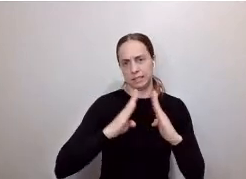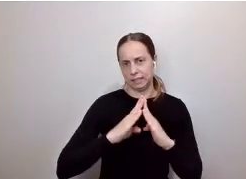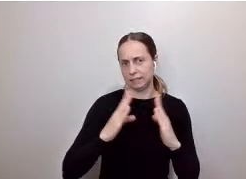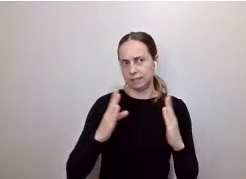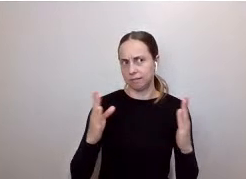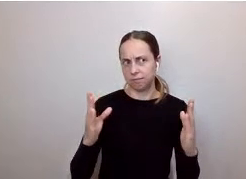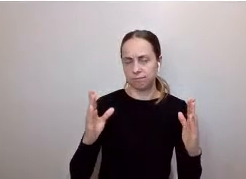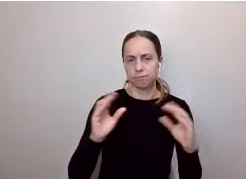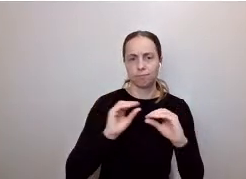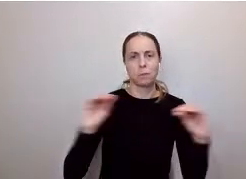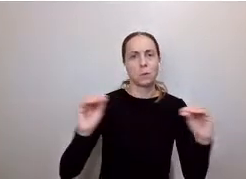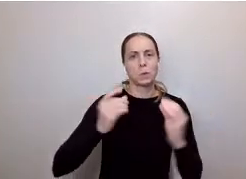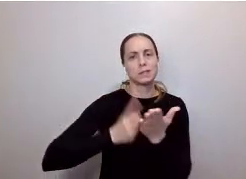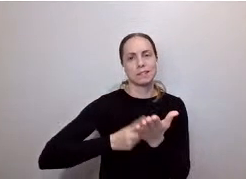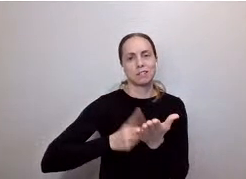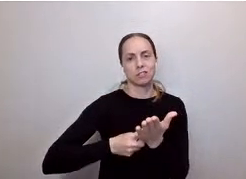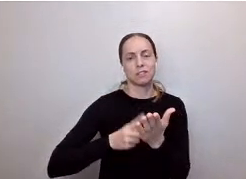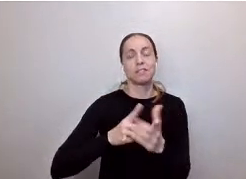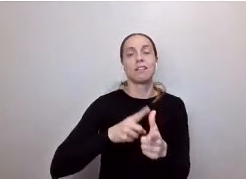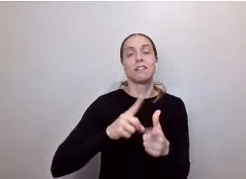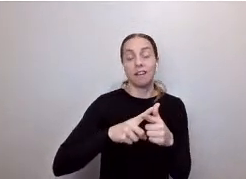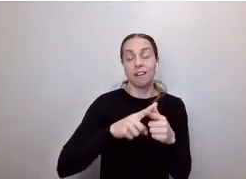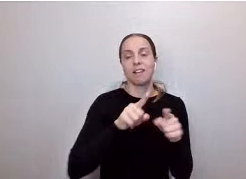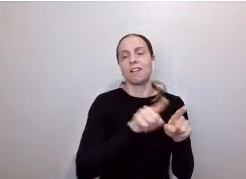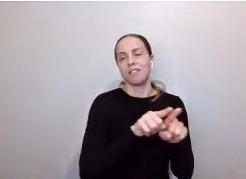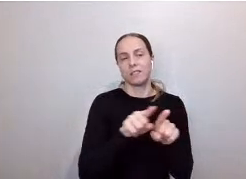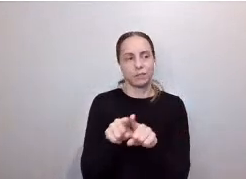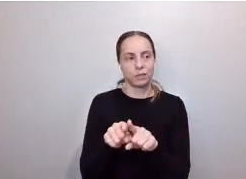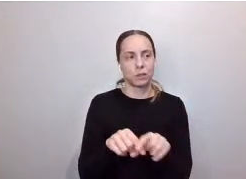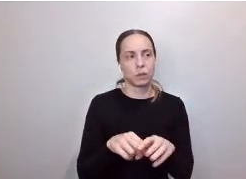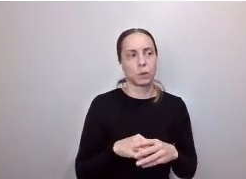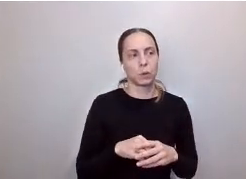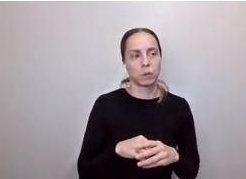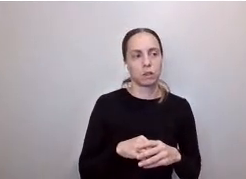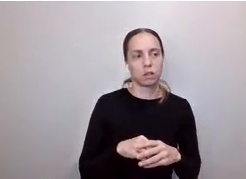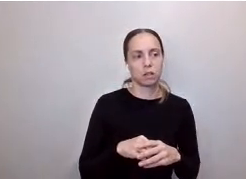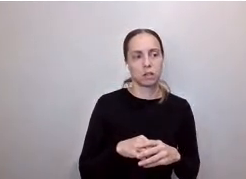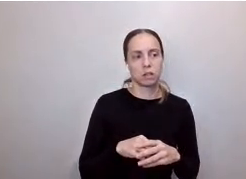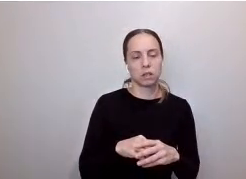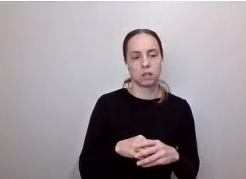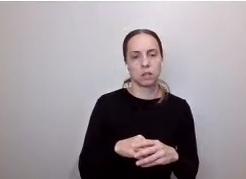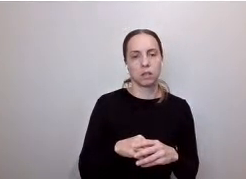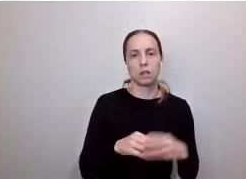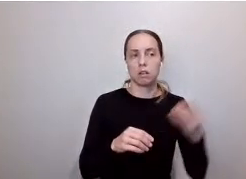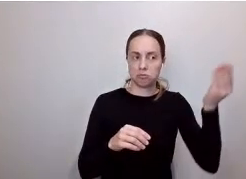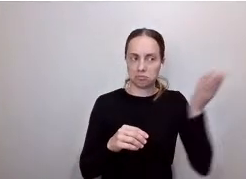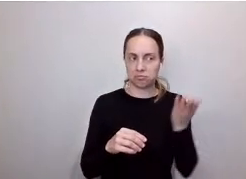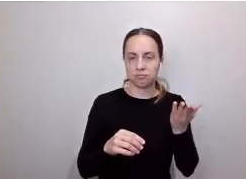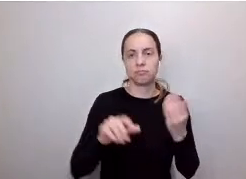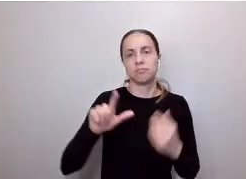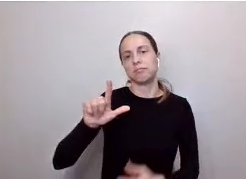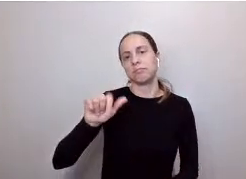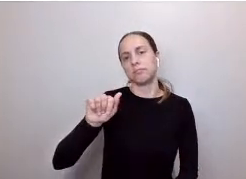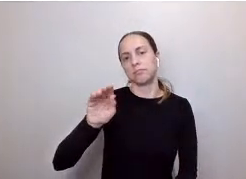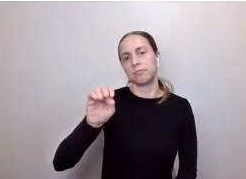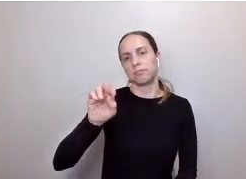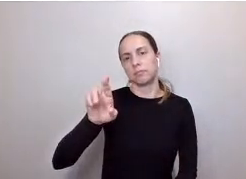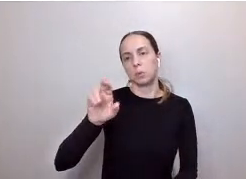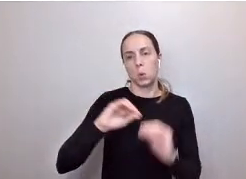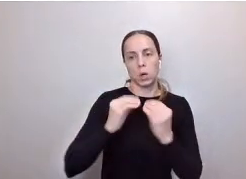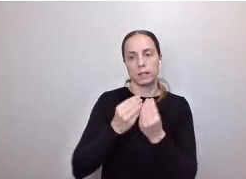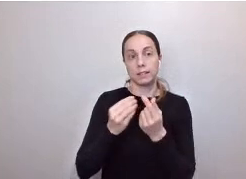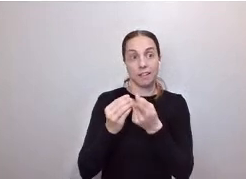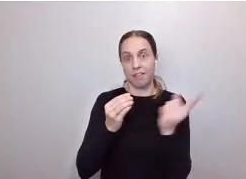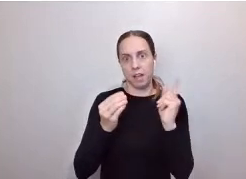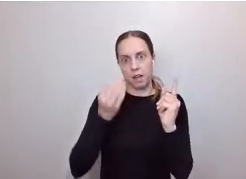then it also came to me that the labor organizations involved didn't either. So we really seemed to miss a